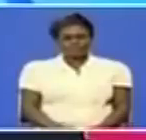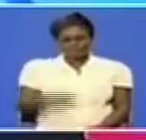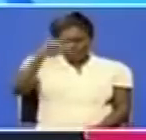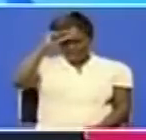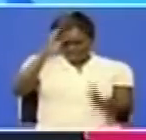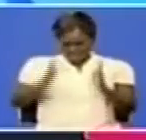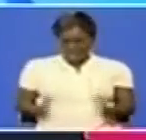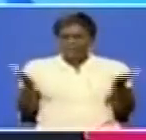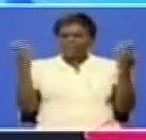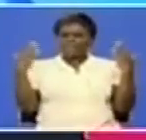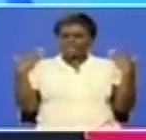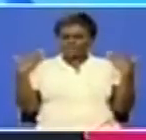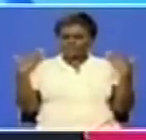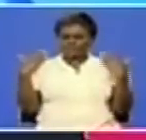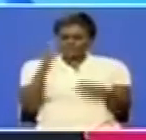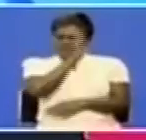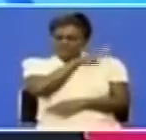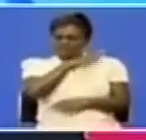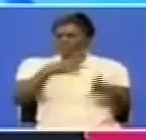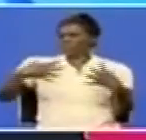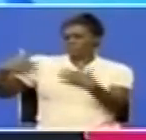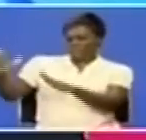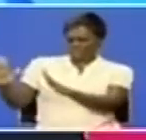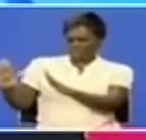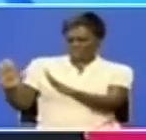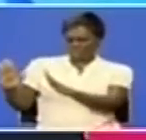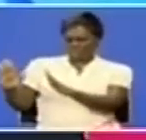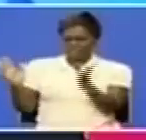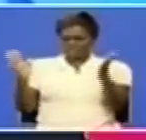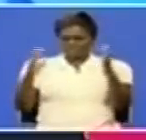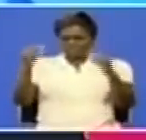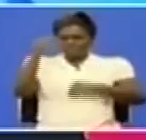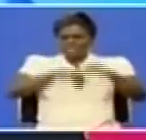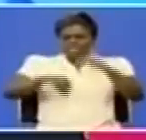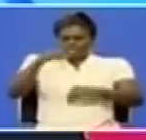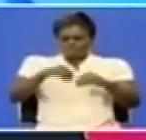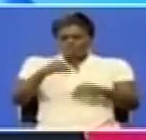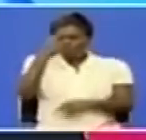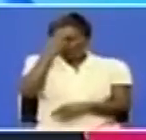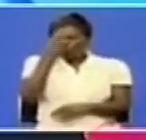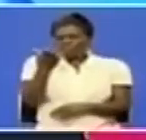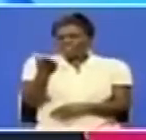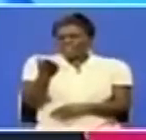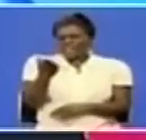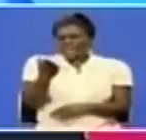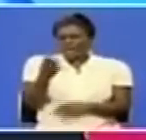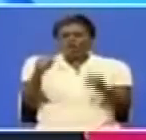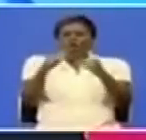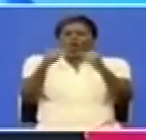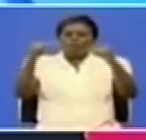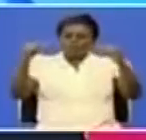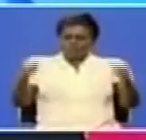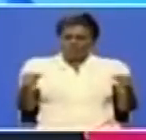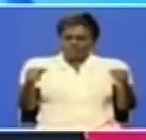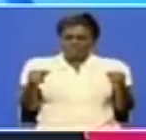Meru Governor Peter Munya this afternoon stormed out of a function presided over by the Deputy President William Ruto, protesting what he termed